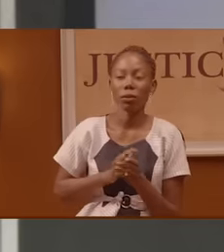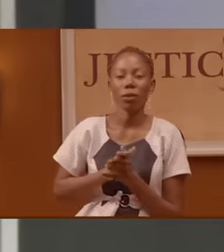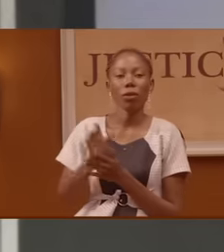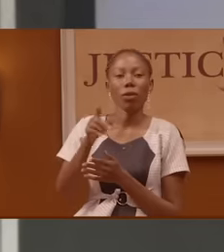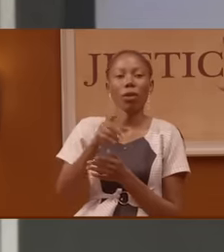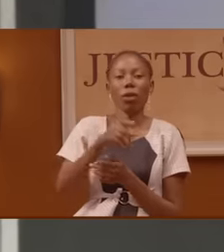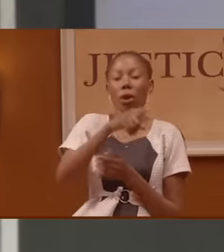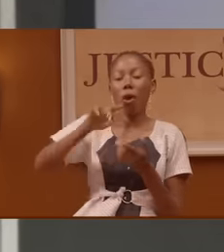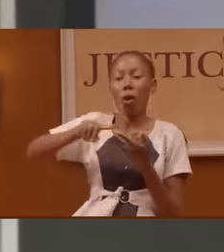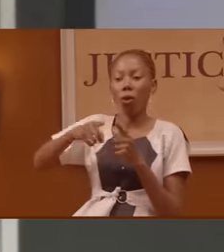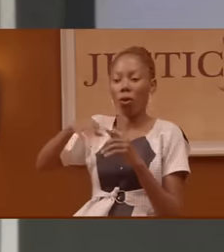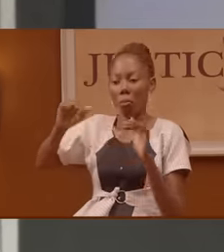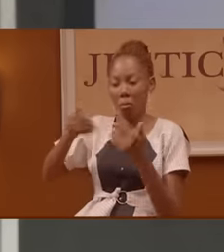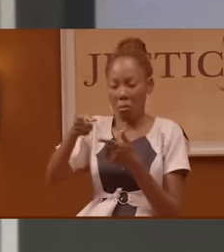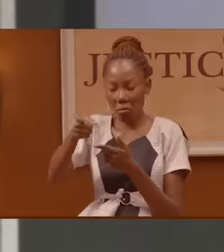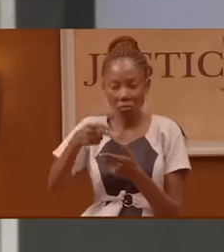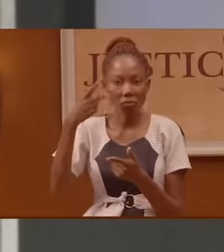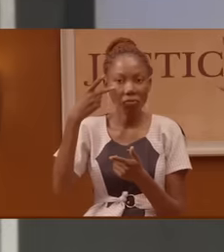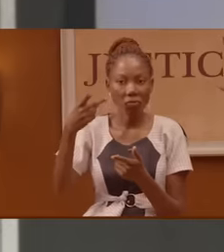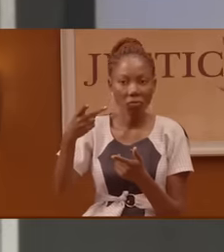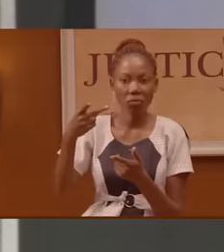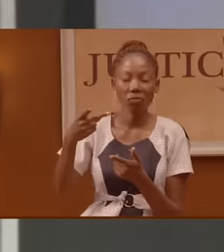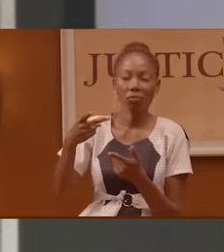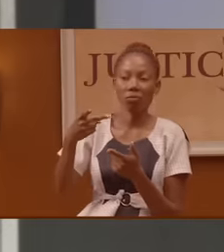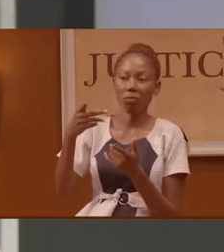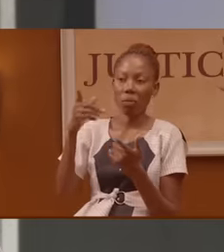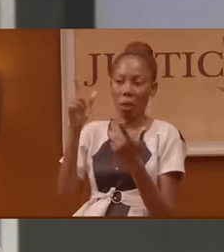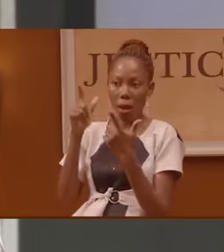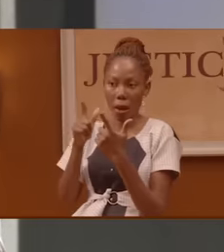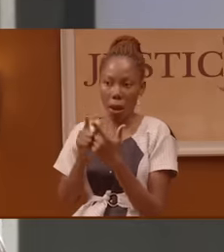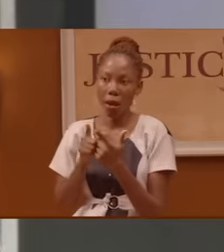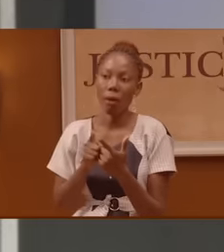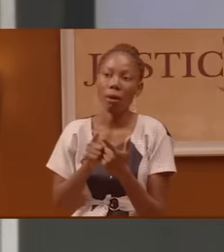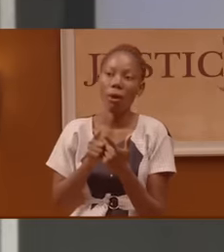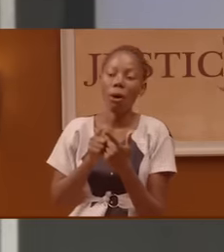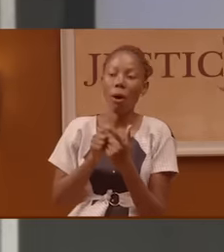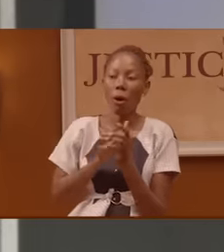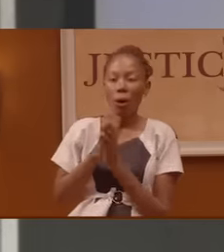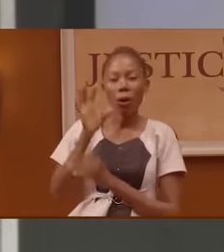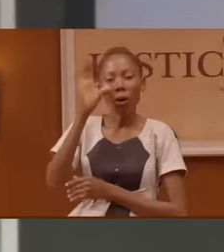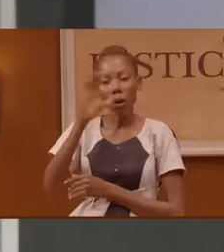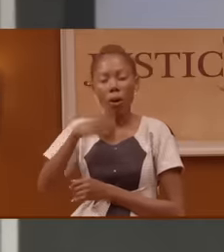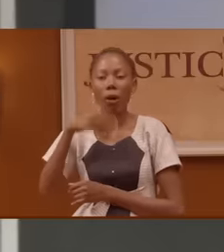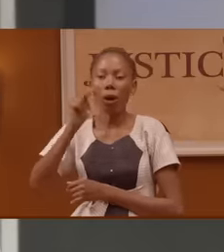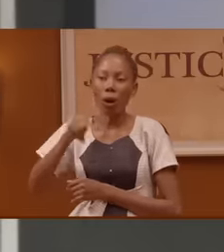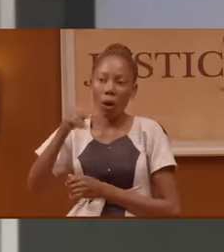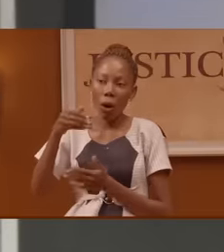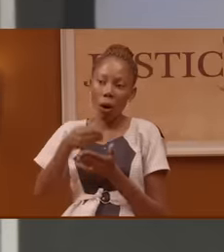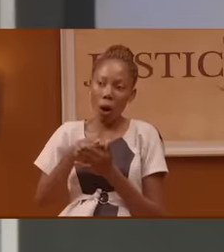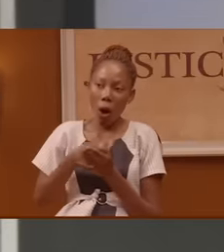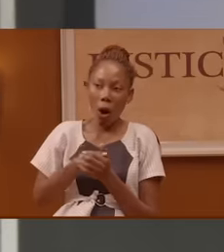phone. So I went to see him. I said, I'm looking for money. I need the money for